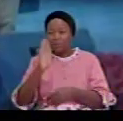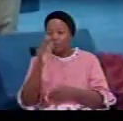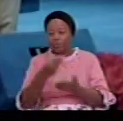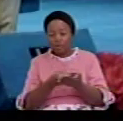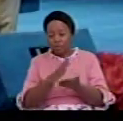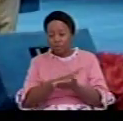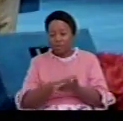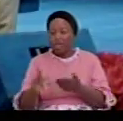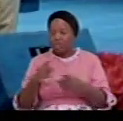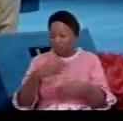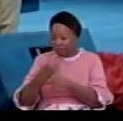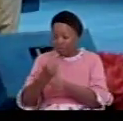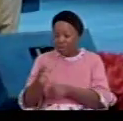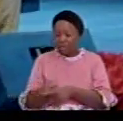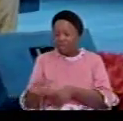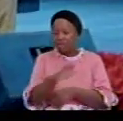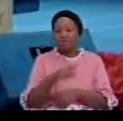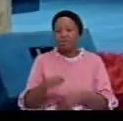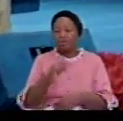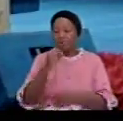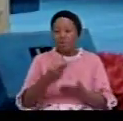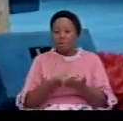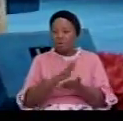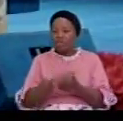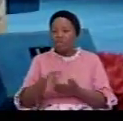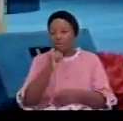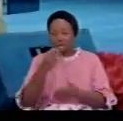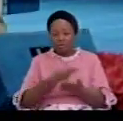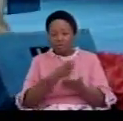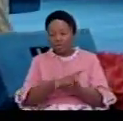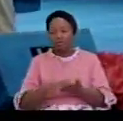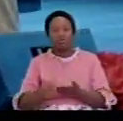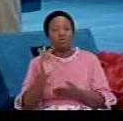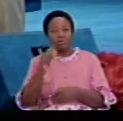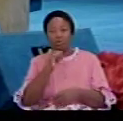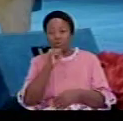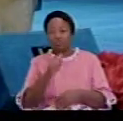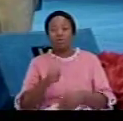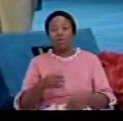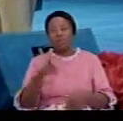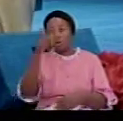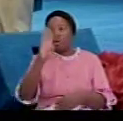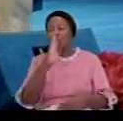them unholy, you make them unrighteous. Shouldn't God be angry at you?